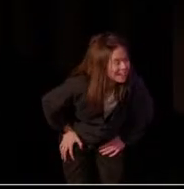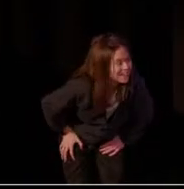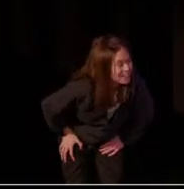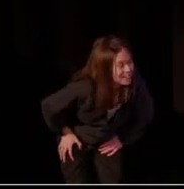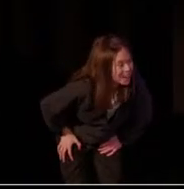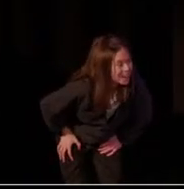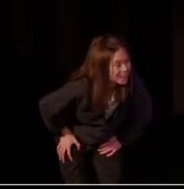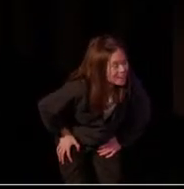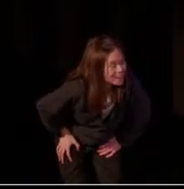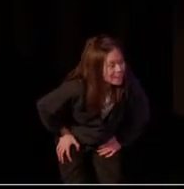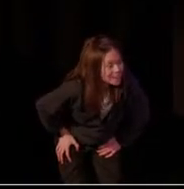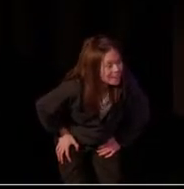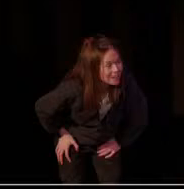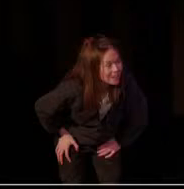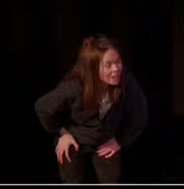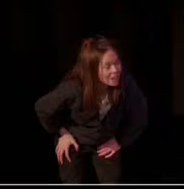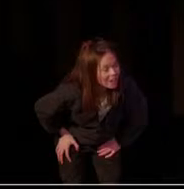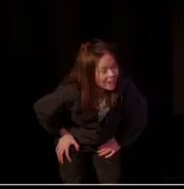Oh.